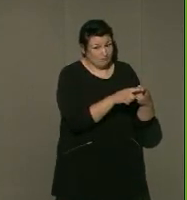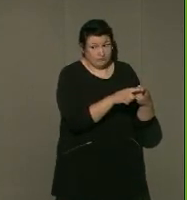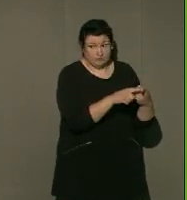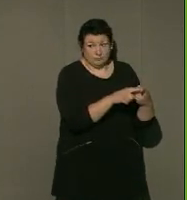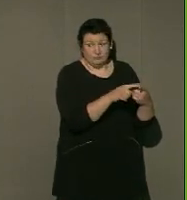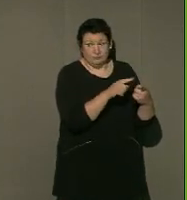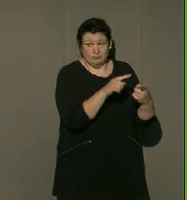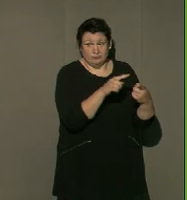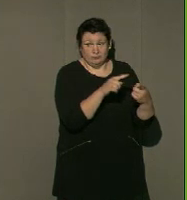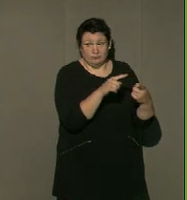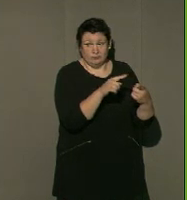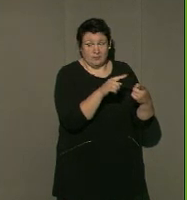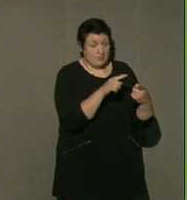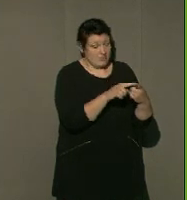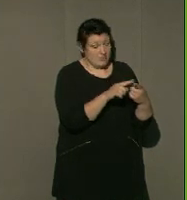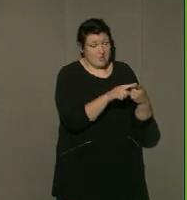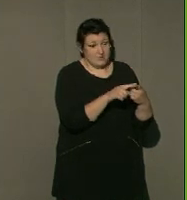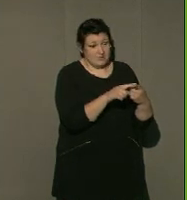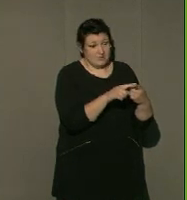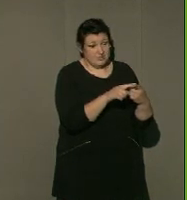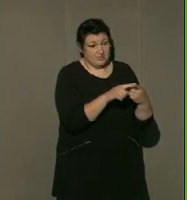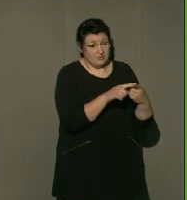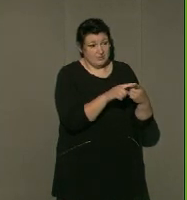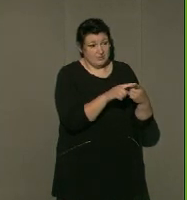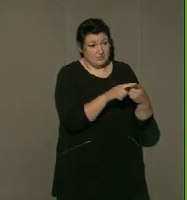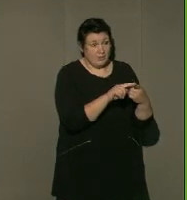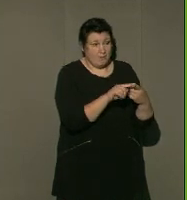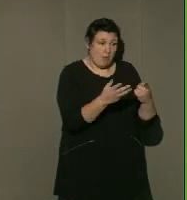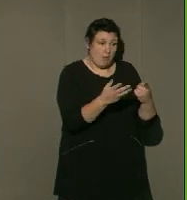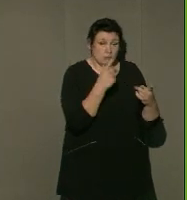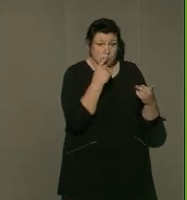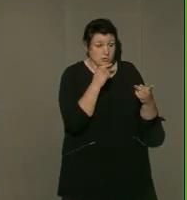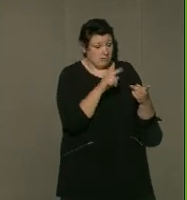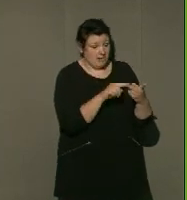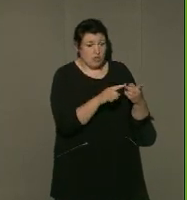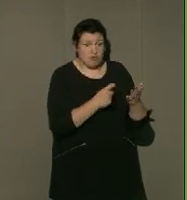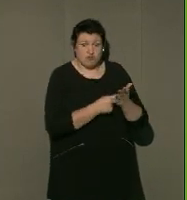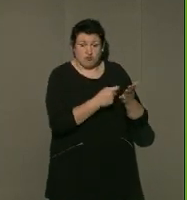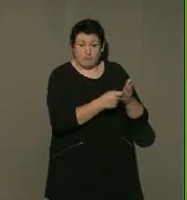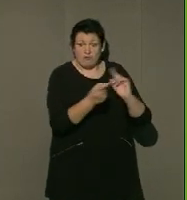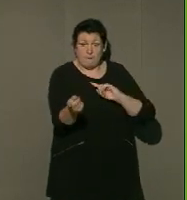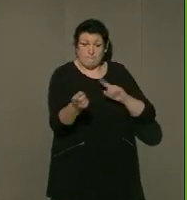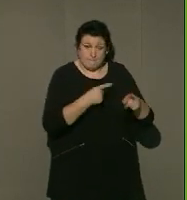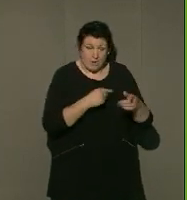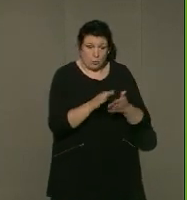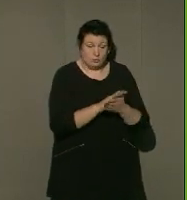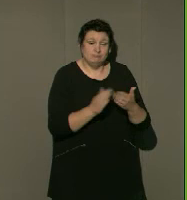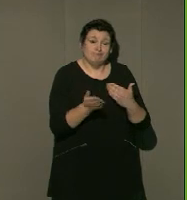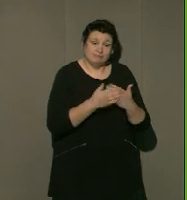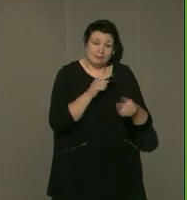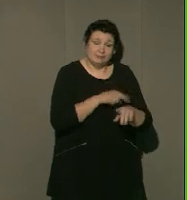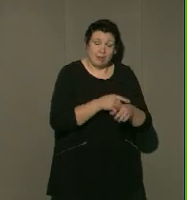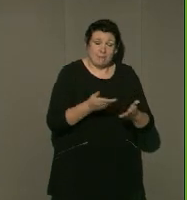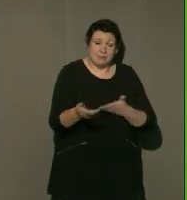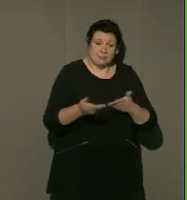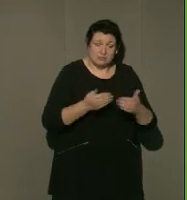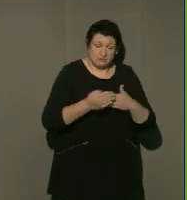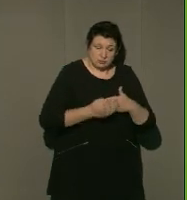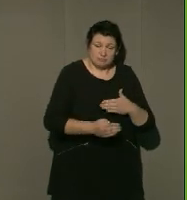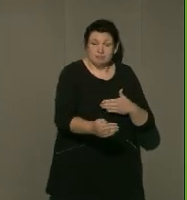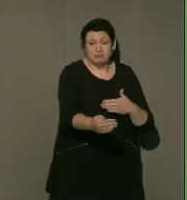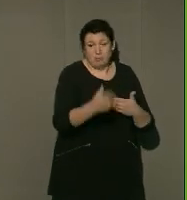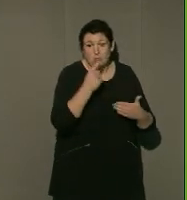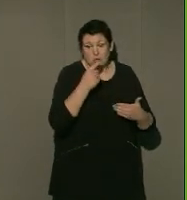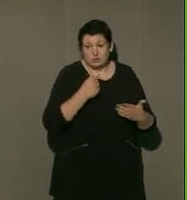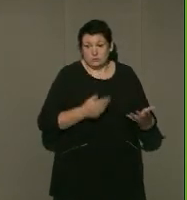And making that vote, it may as an alternative be referred back, which would allow that time for discussion, which was referred to by the last